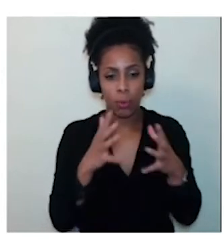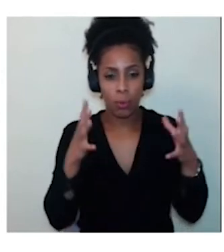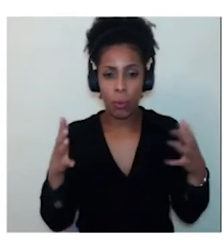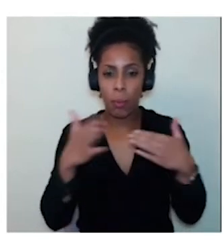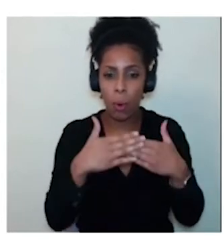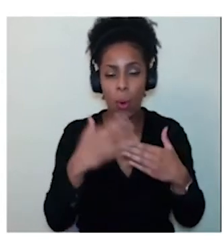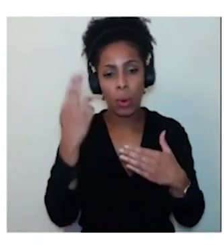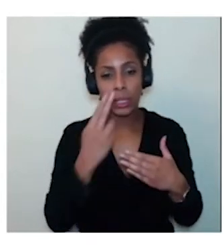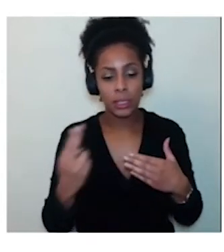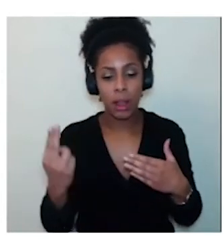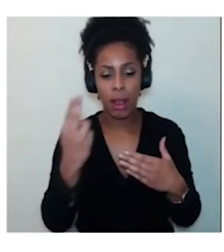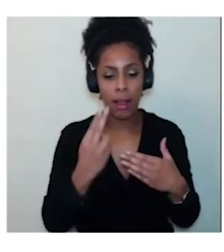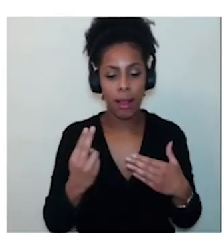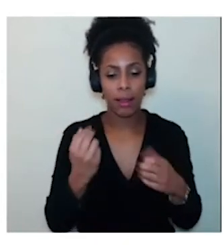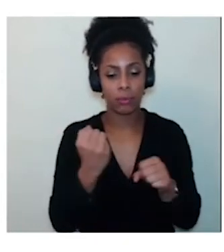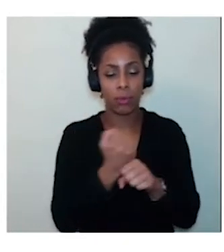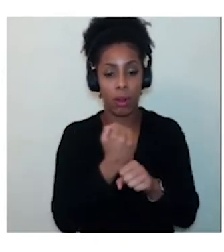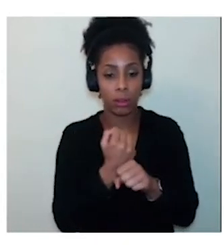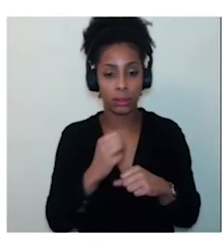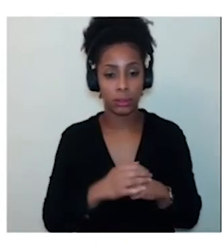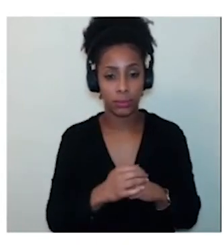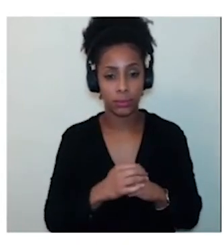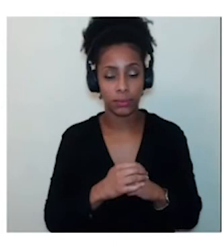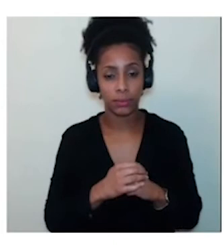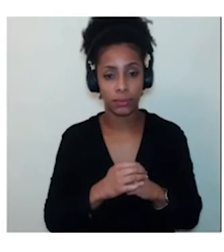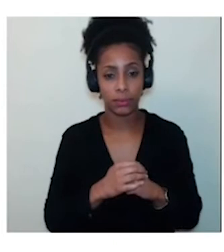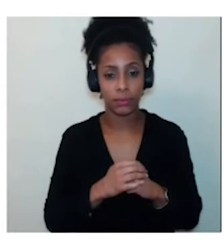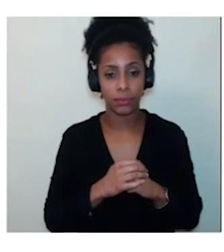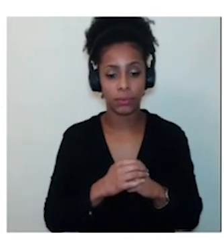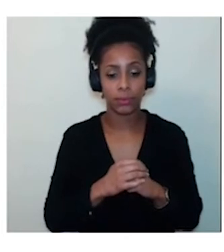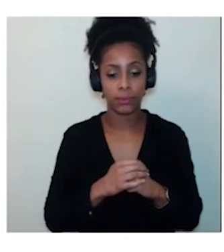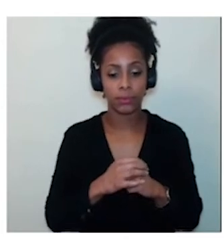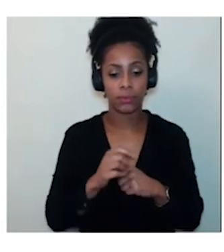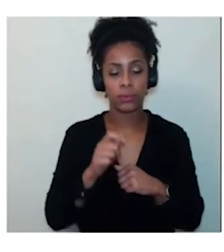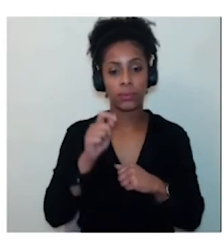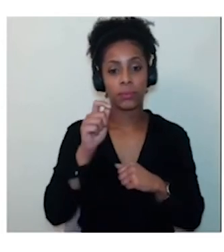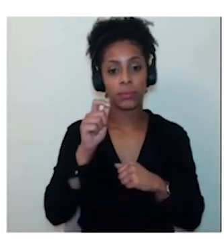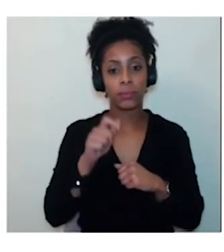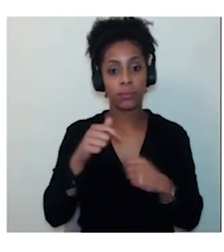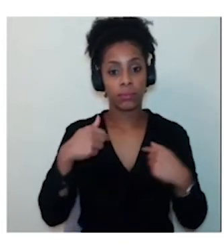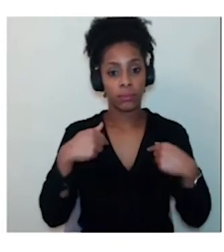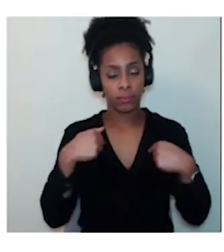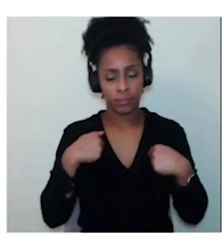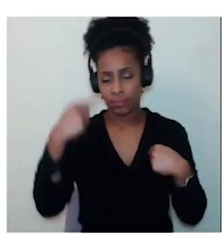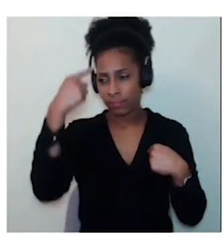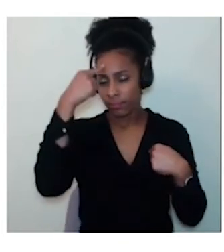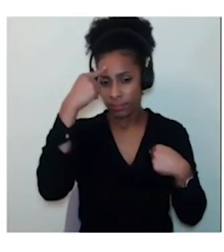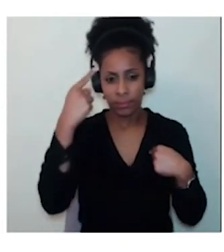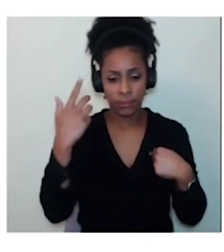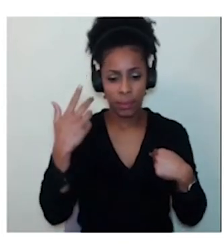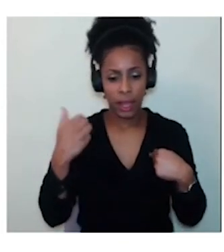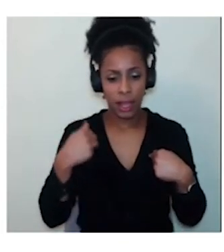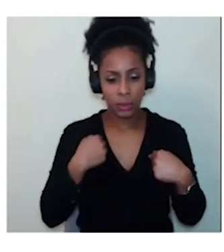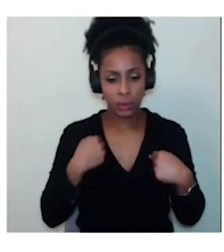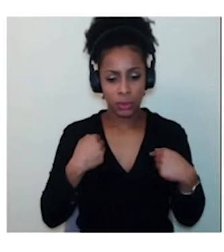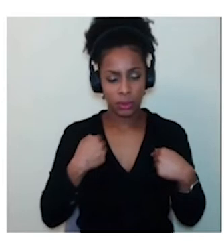everyone. People are at the core of Sony's business and values, and accessibility is one of